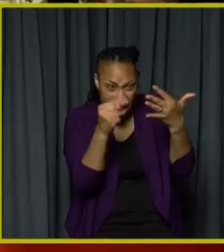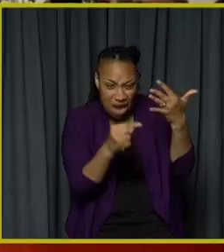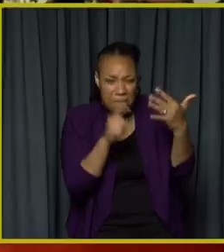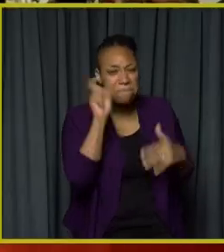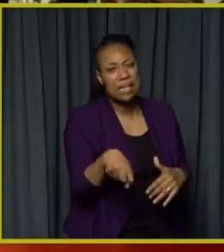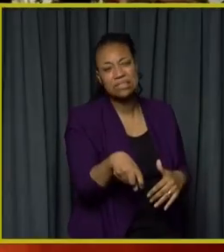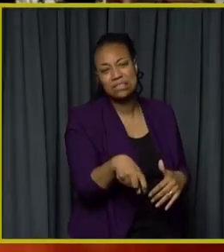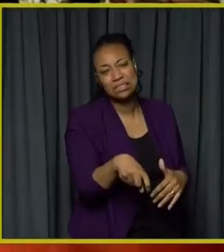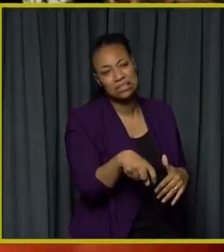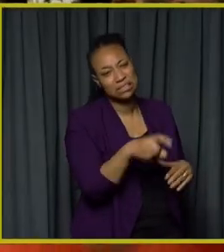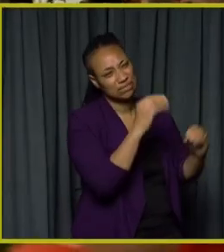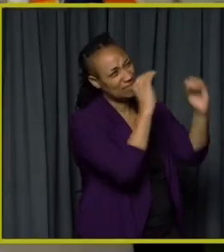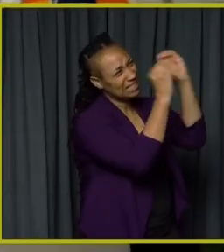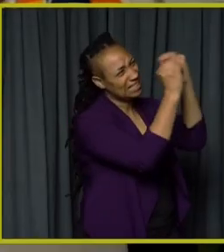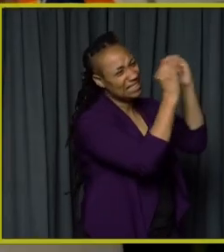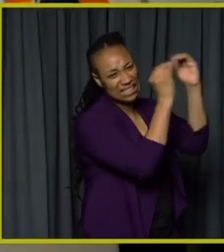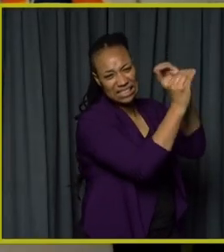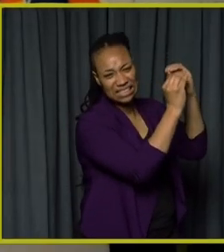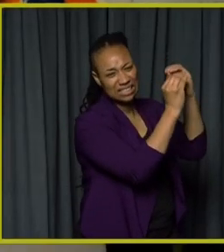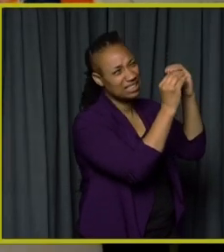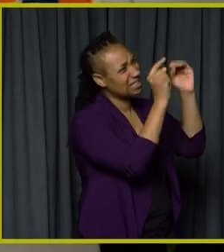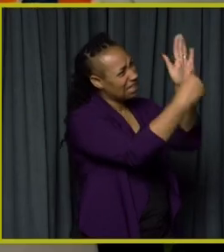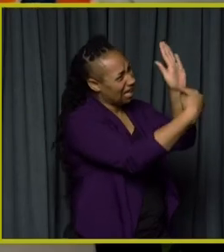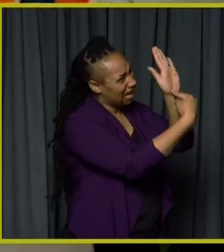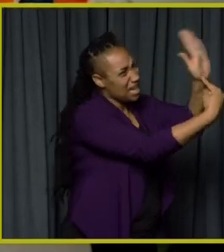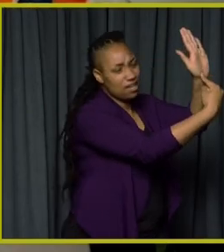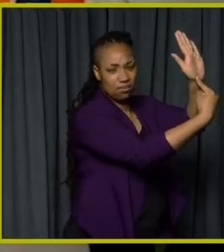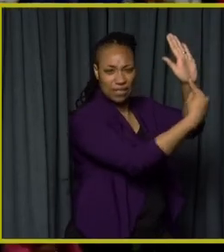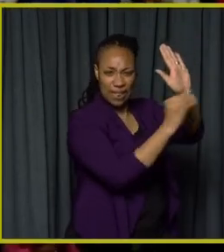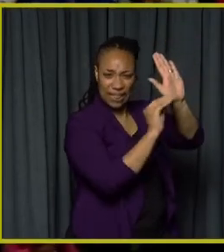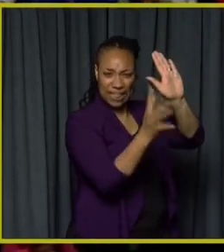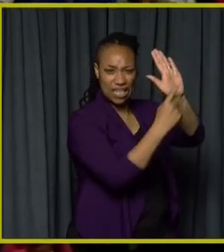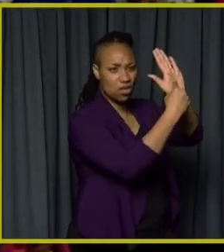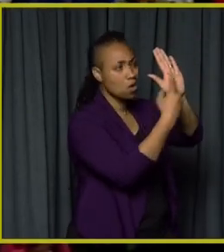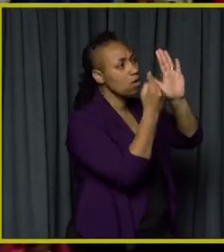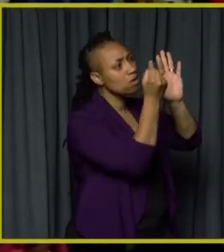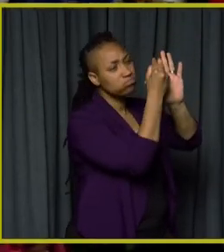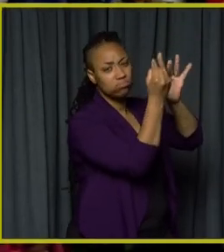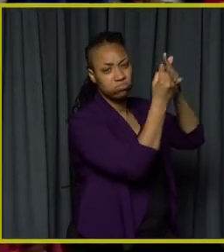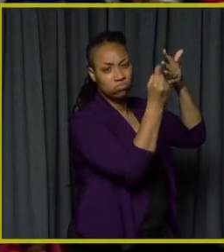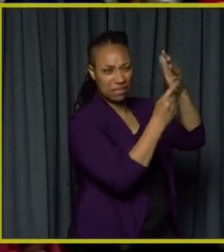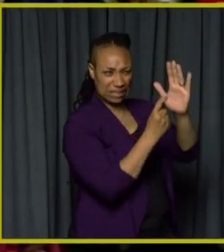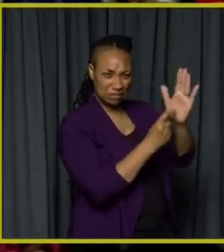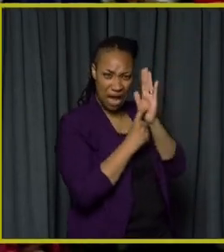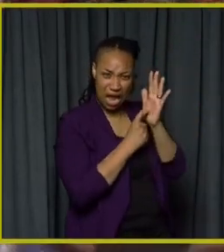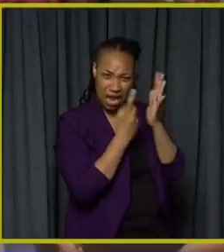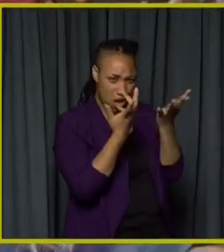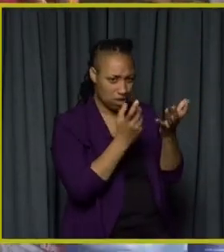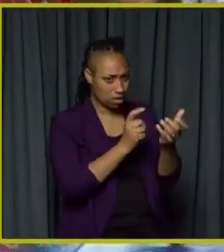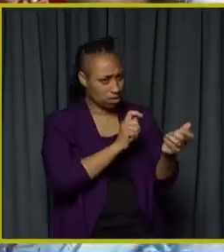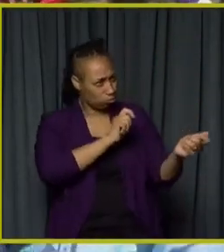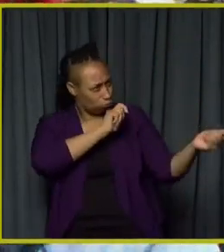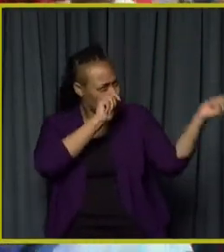clear. We demand an immediate implementation of federal and state living wage laws.